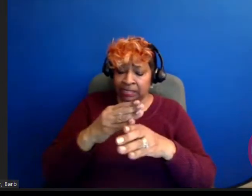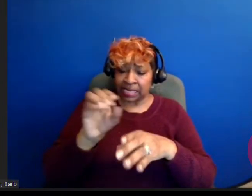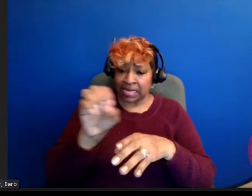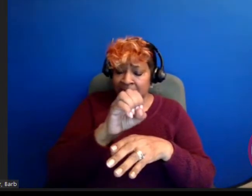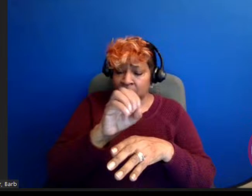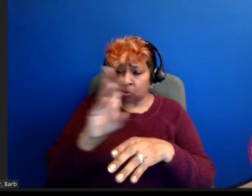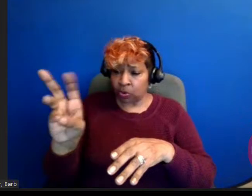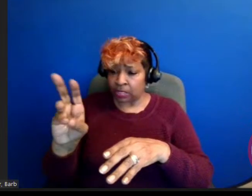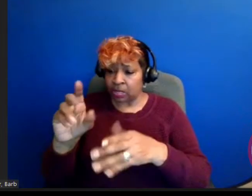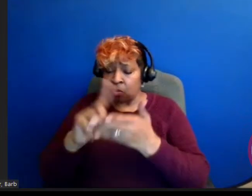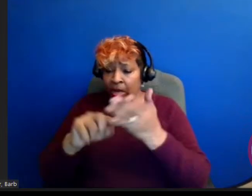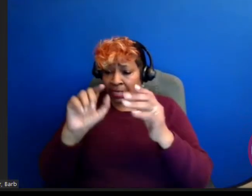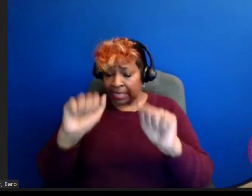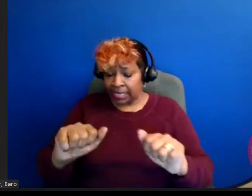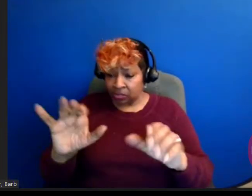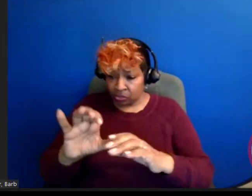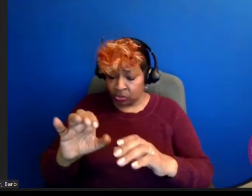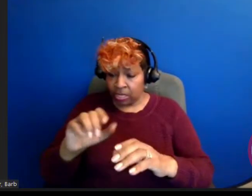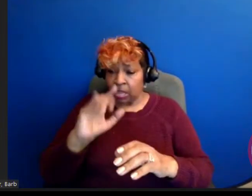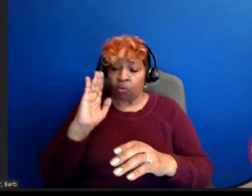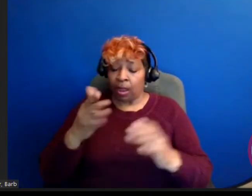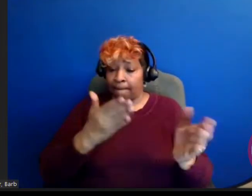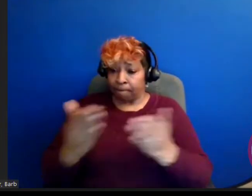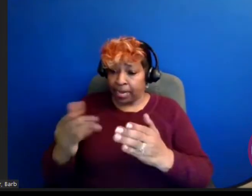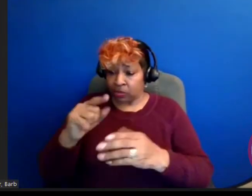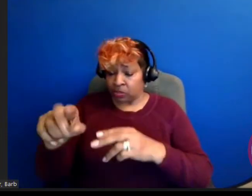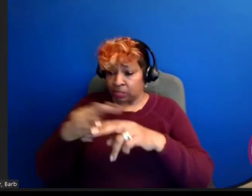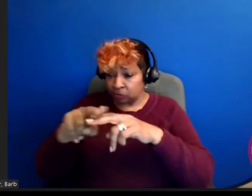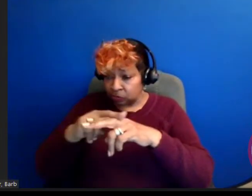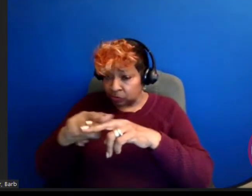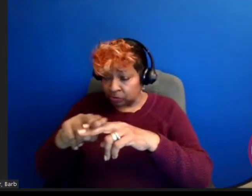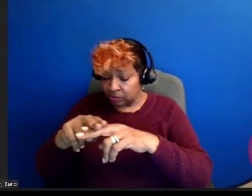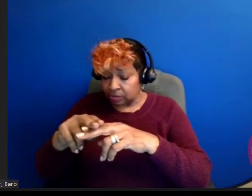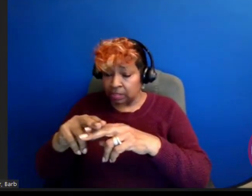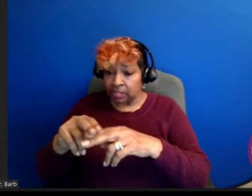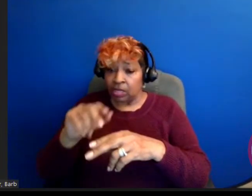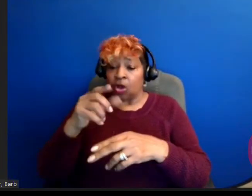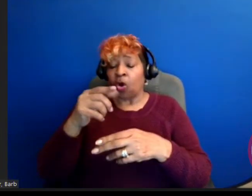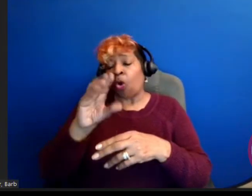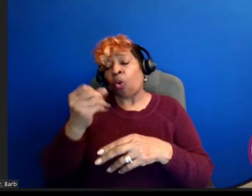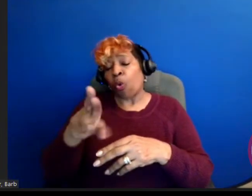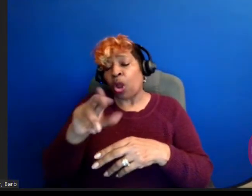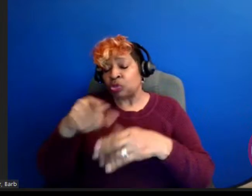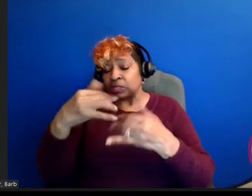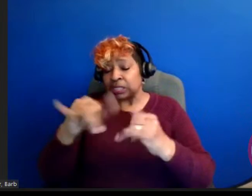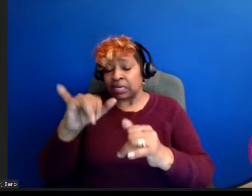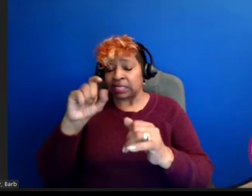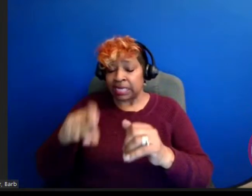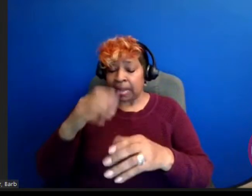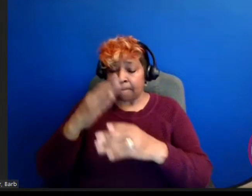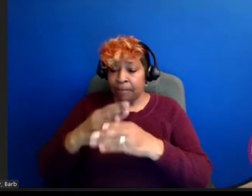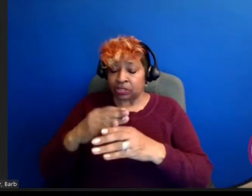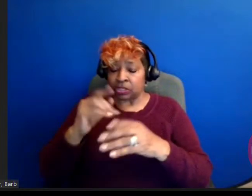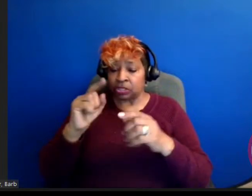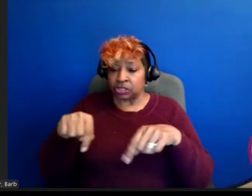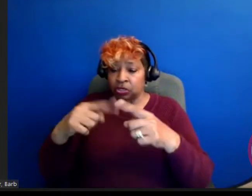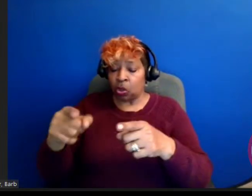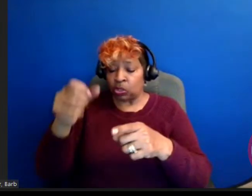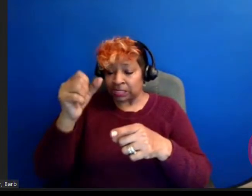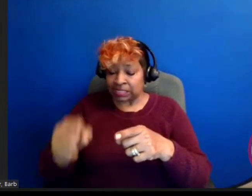bring you to the rail line. Is that what you want? Or do you still need a bus that goes north and south and into 95th Street? So it's